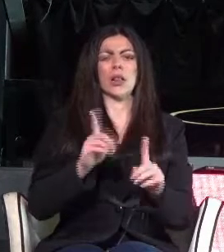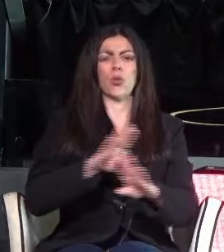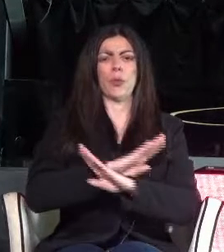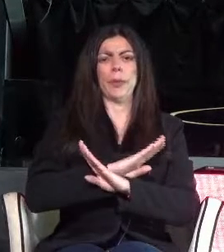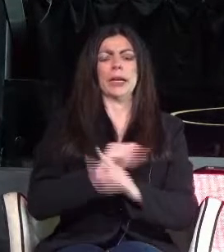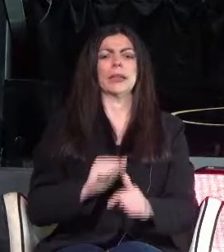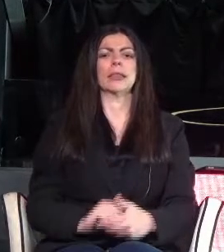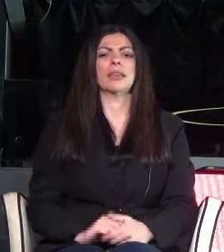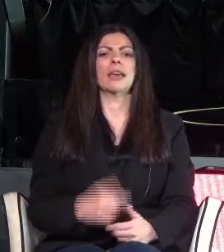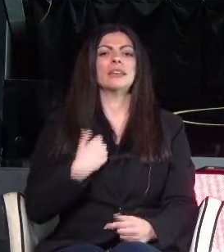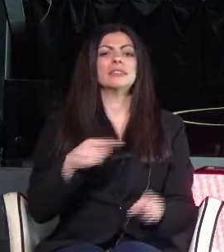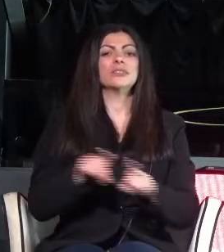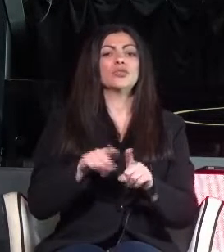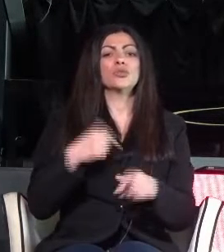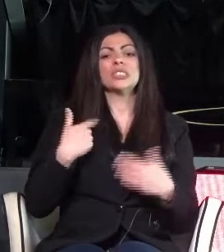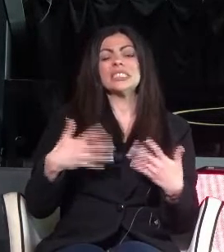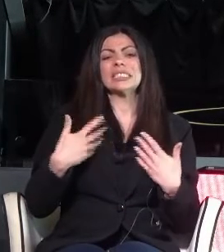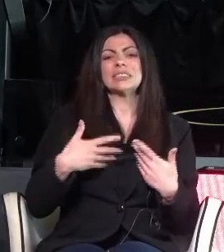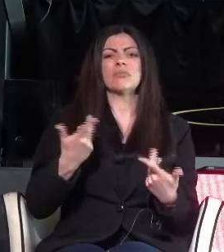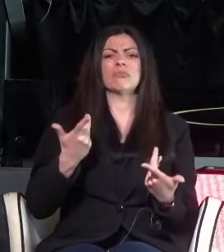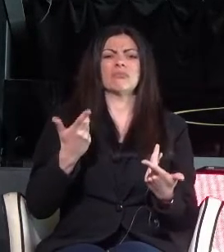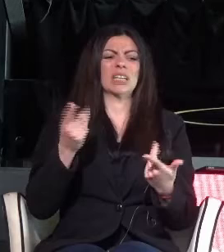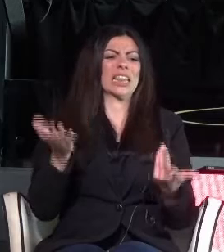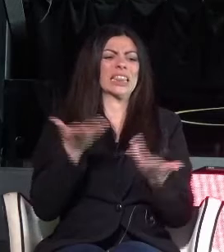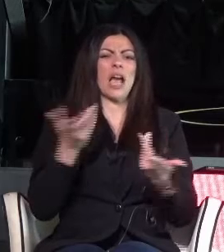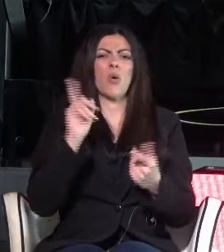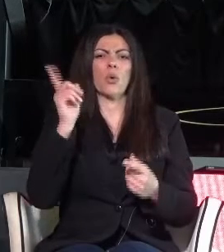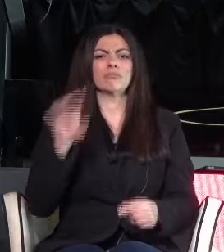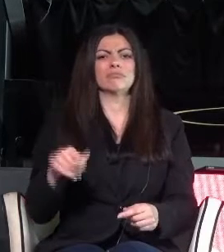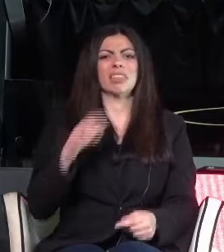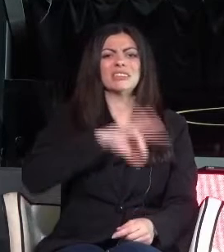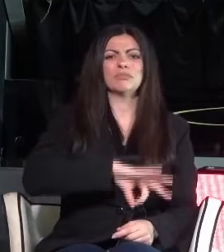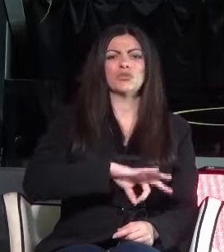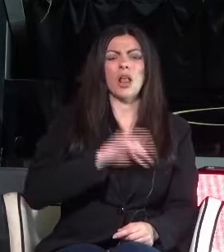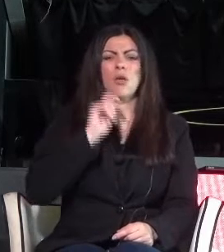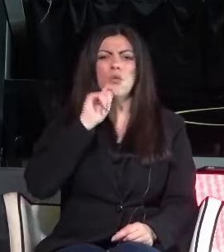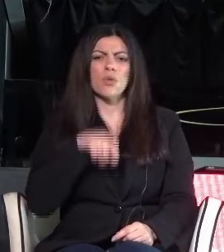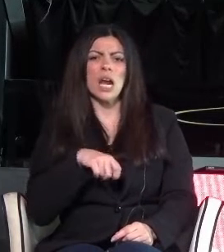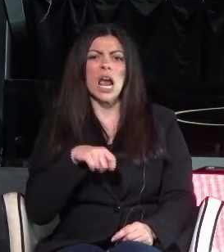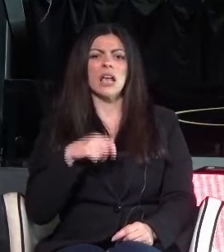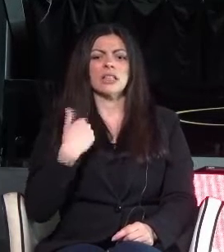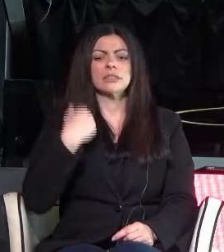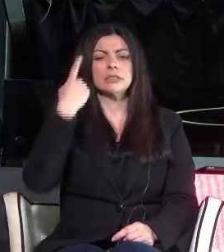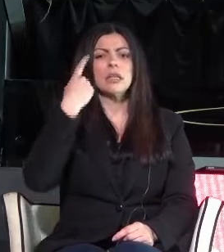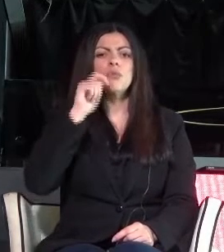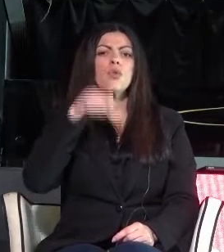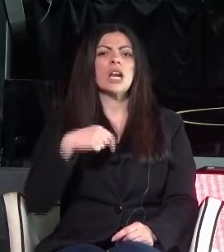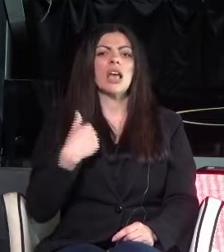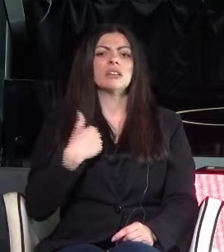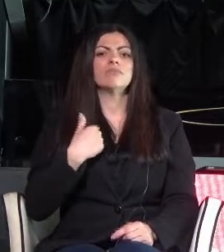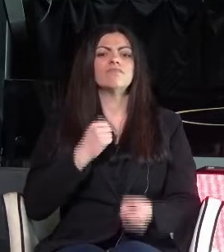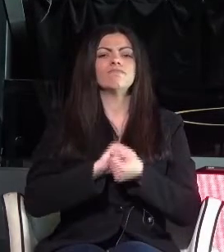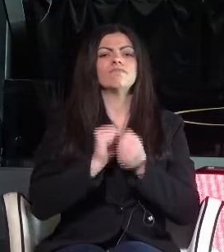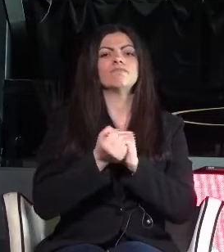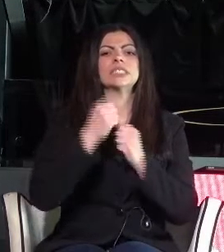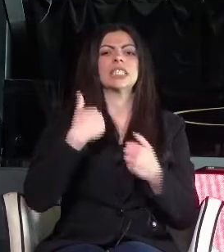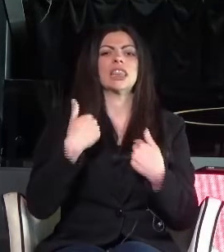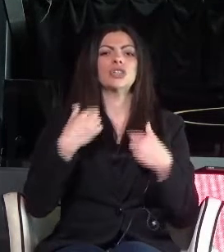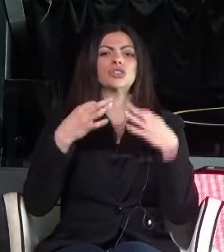Ukraine is fighting for our freedom, for freedom of Europe, for our democracy. And I'm